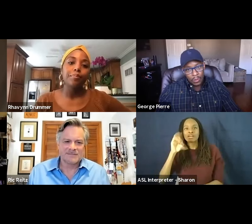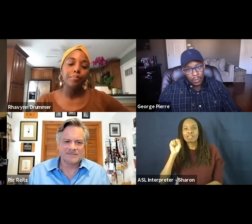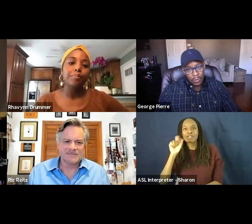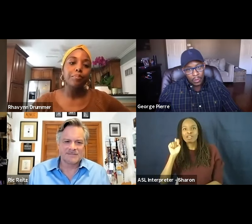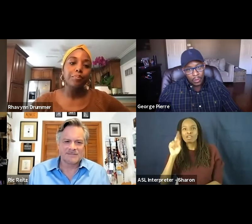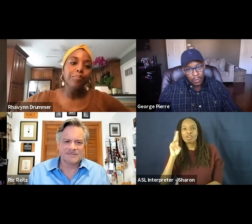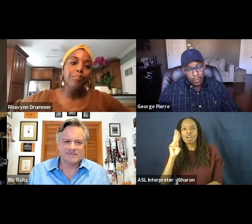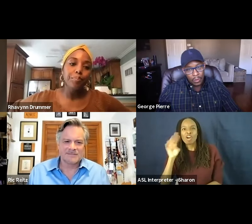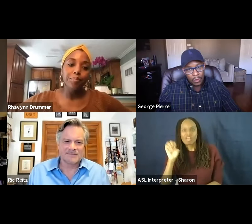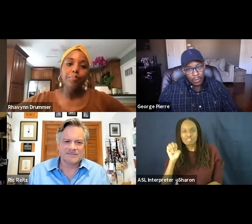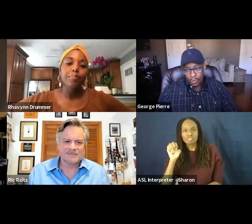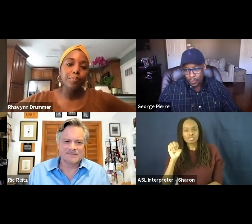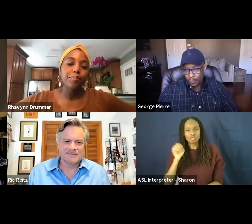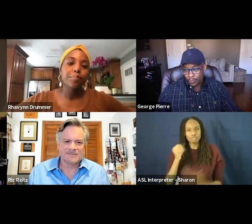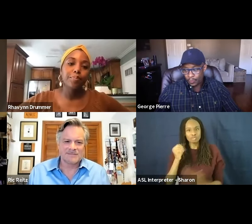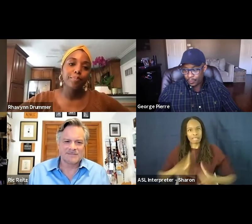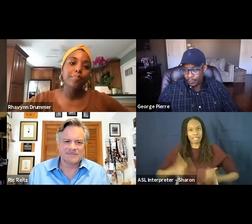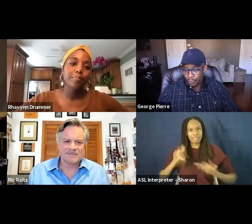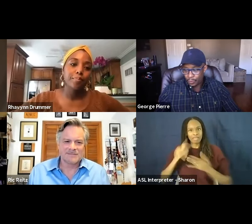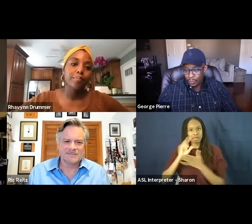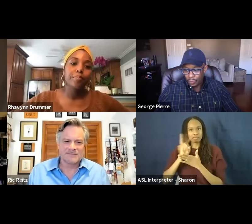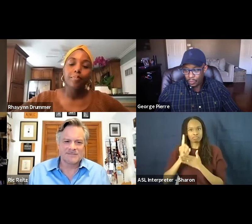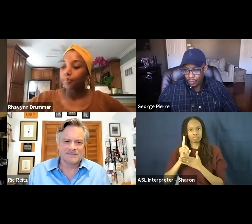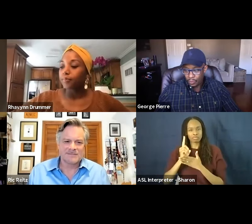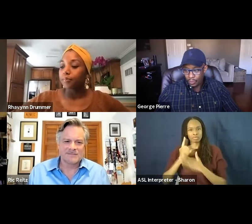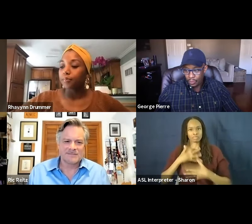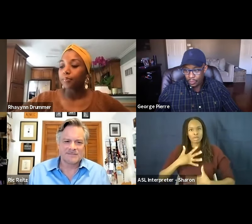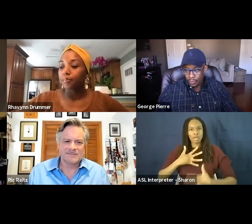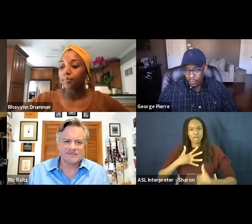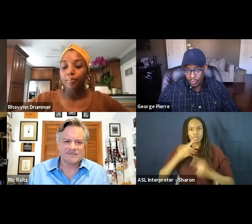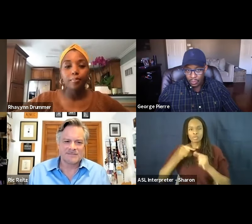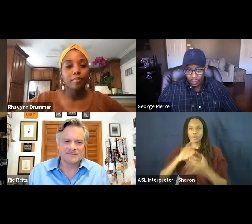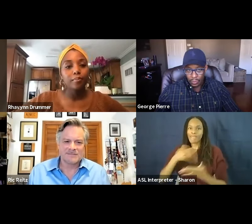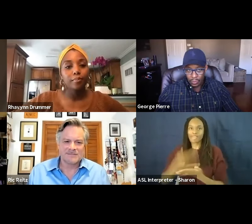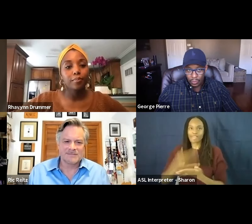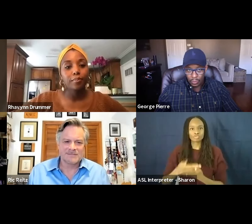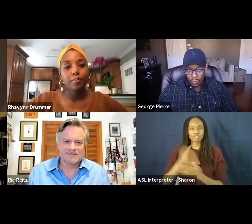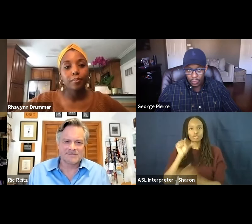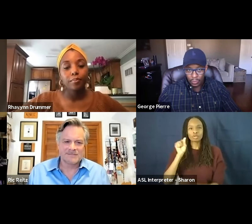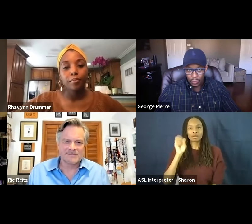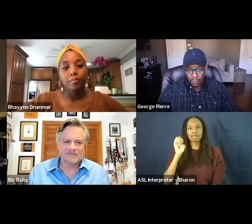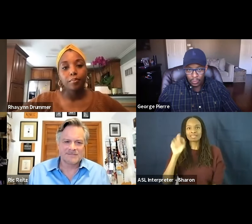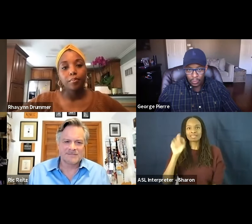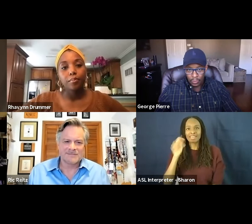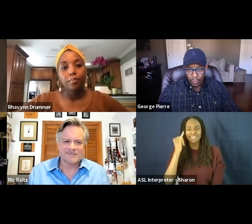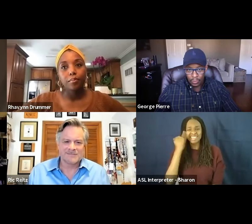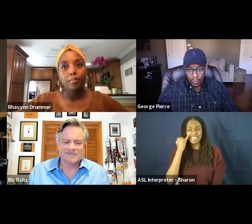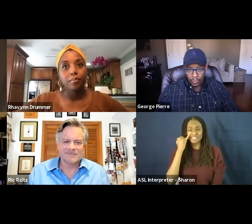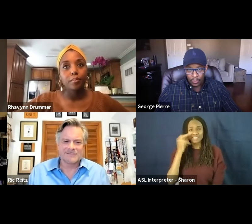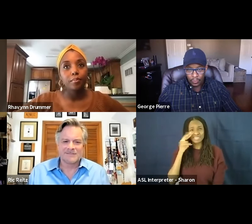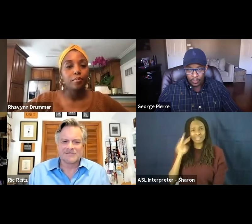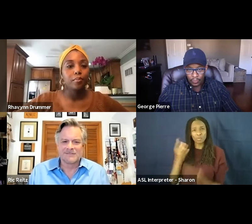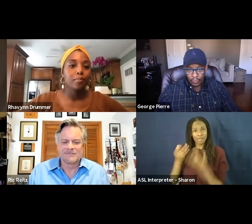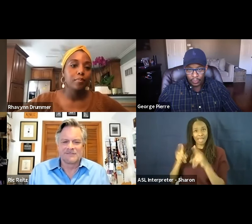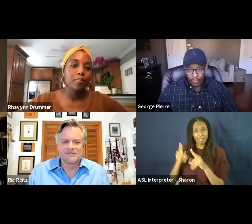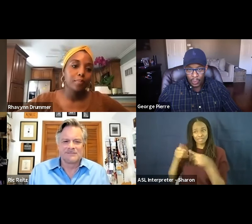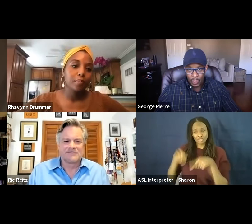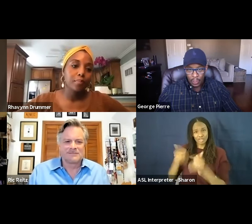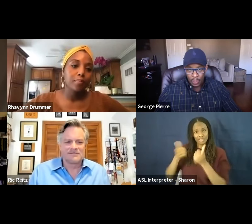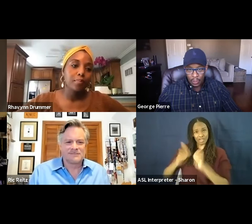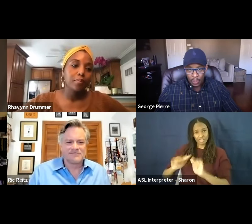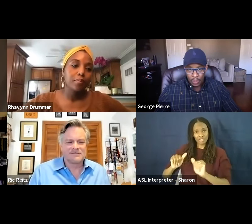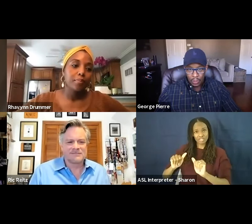set. Because the producer and director, if they see that happening in your audition, then, when they see that that's what they're